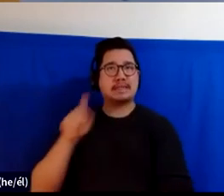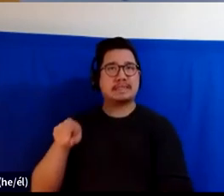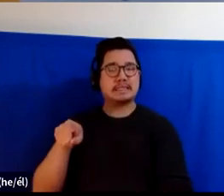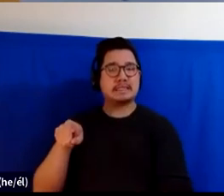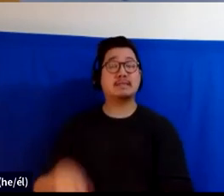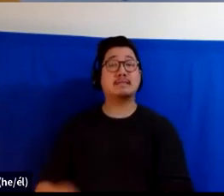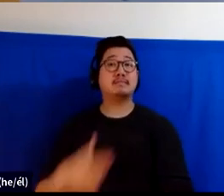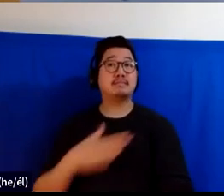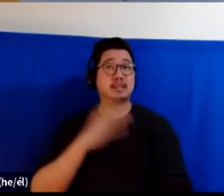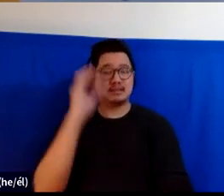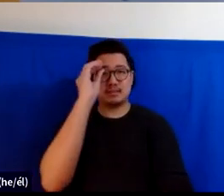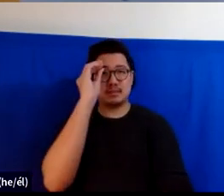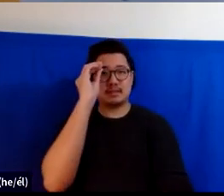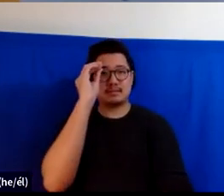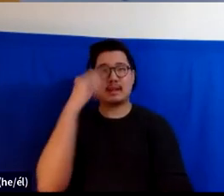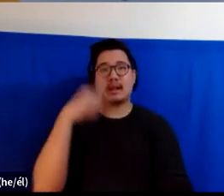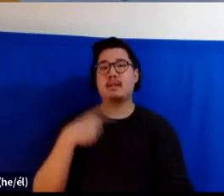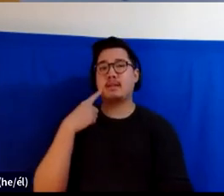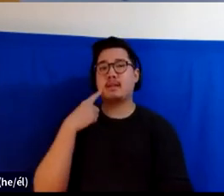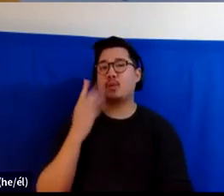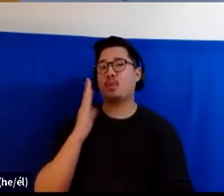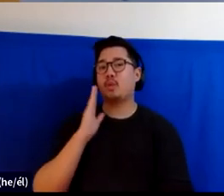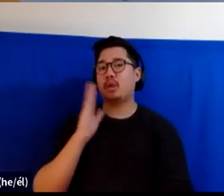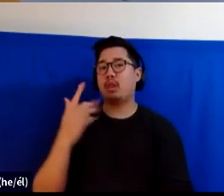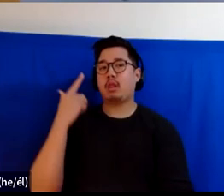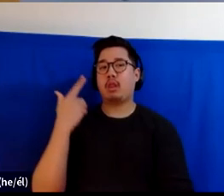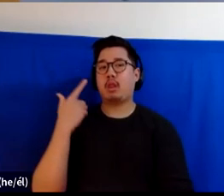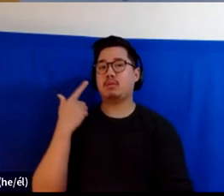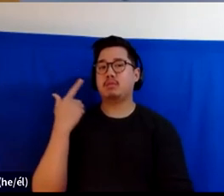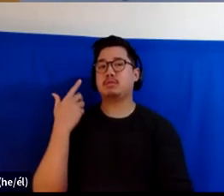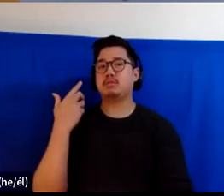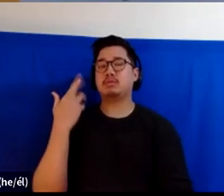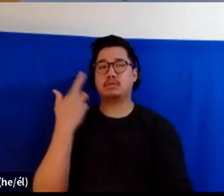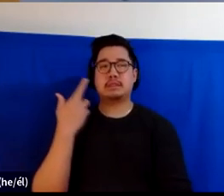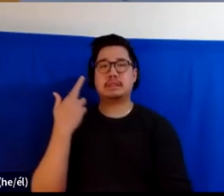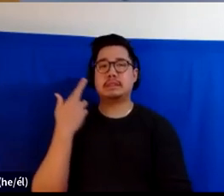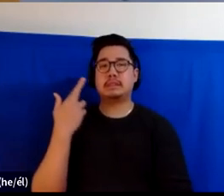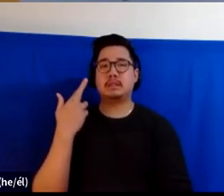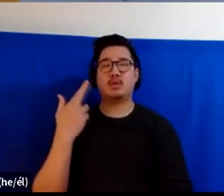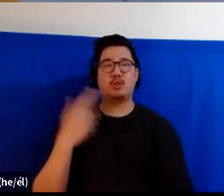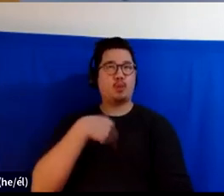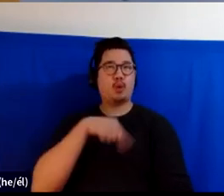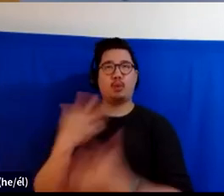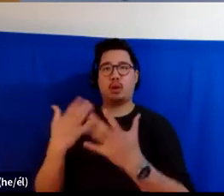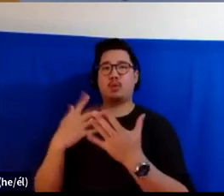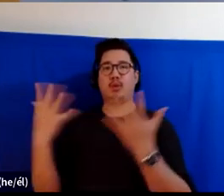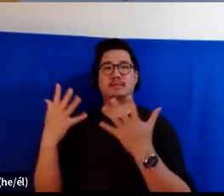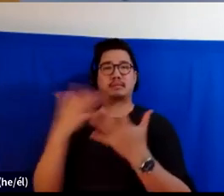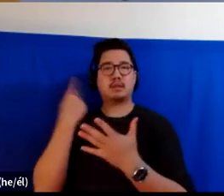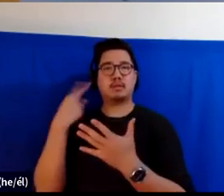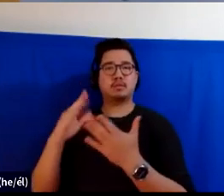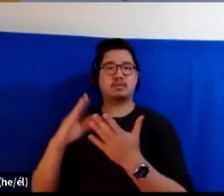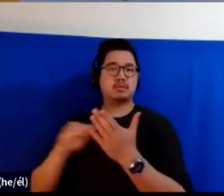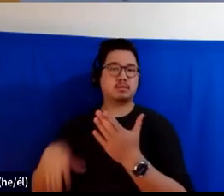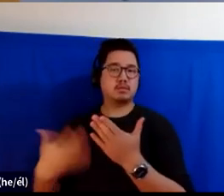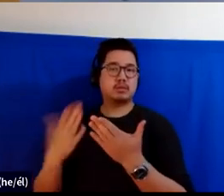opinion i think it will be a logical decision because we want what is best for children so i want